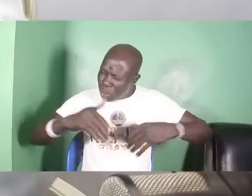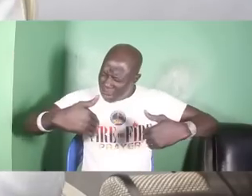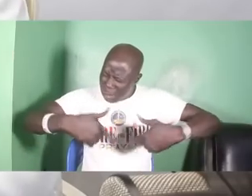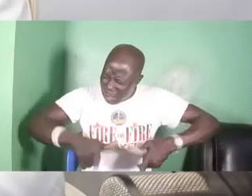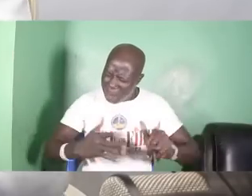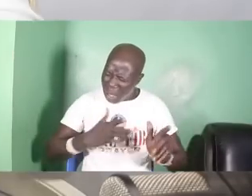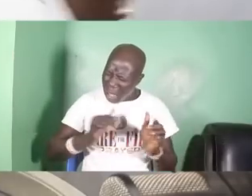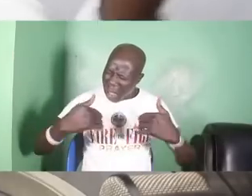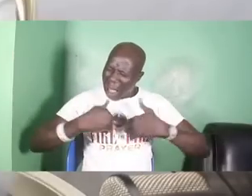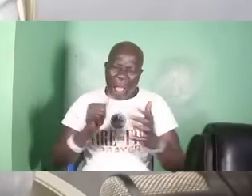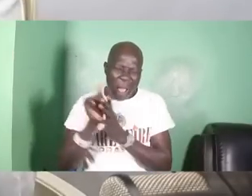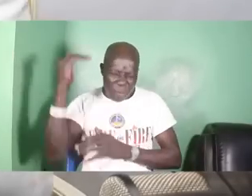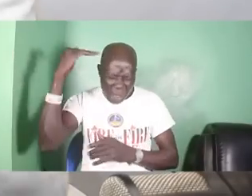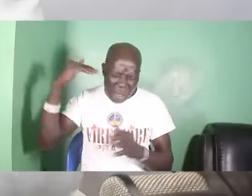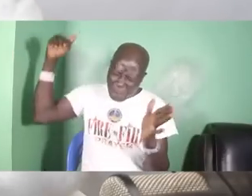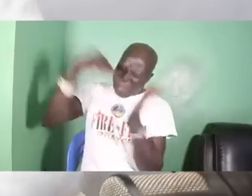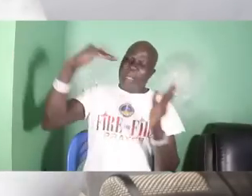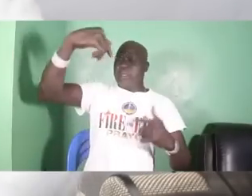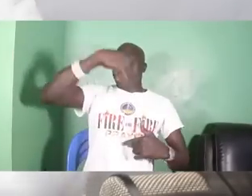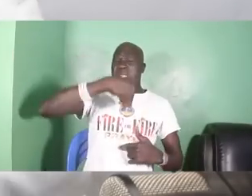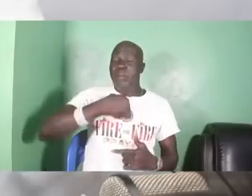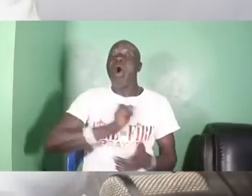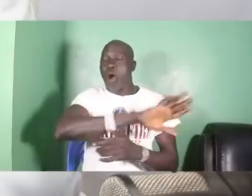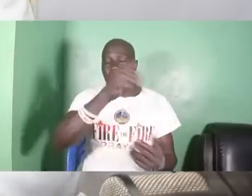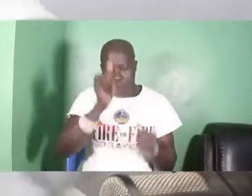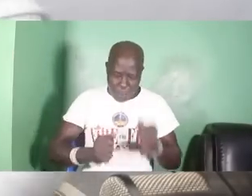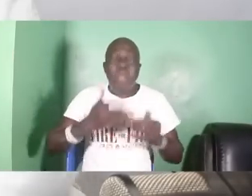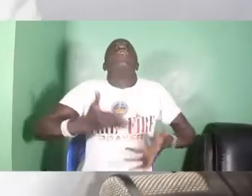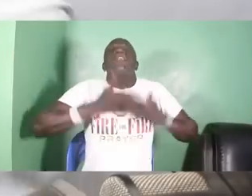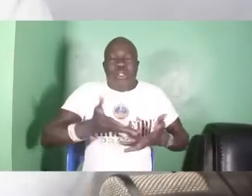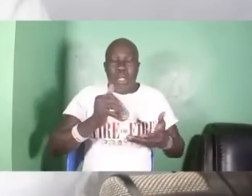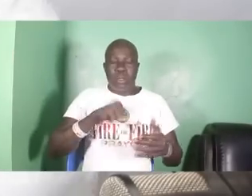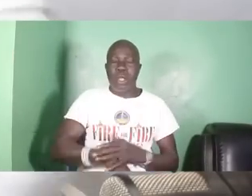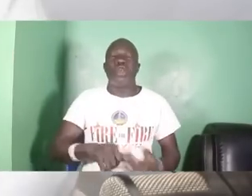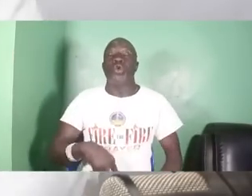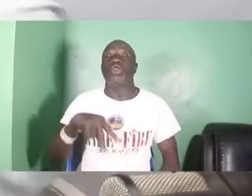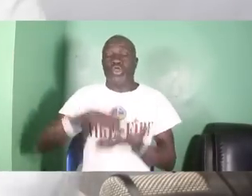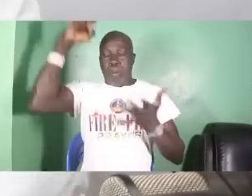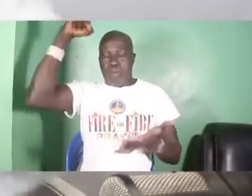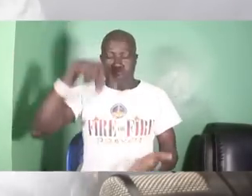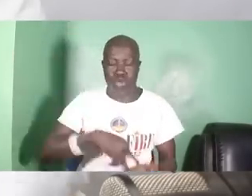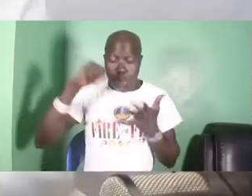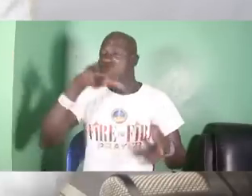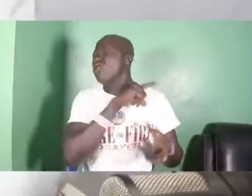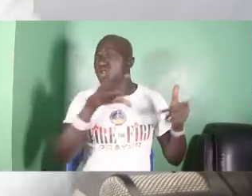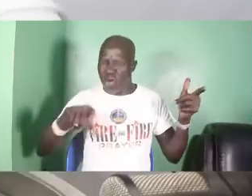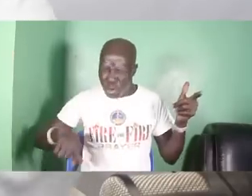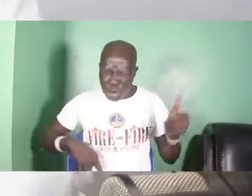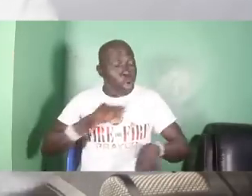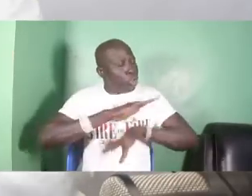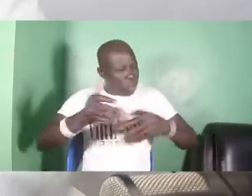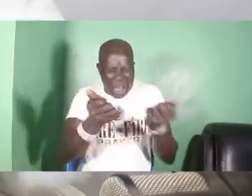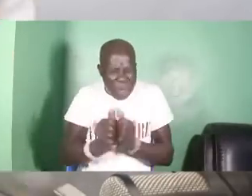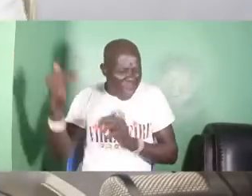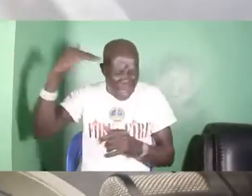Lord, don't let me have any head of antagonist of goodness. You'll pray with all your strength. You'll be jumping up.